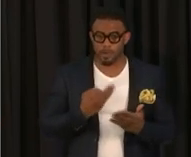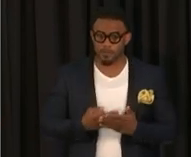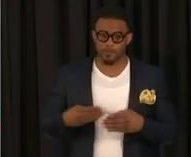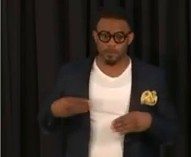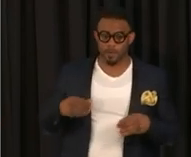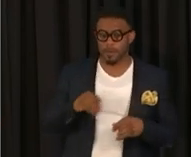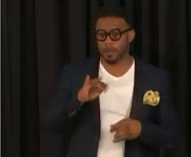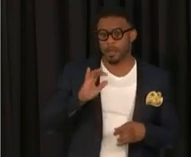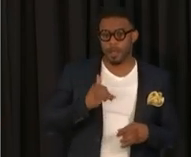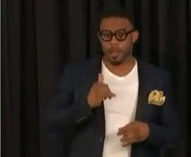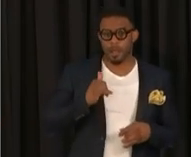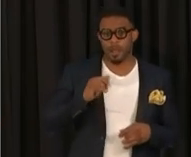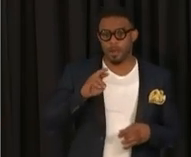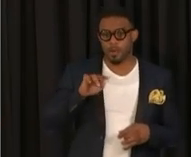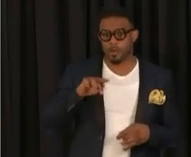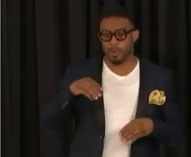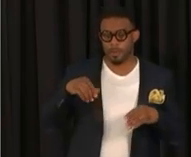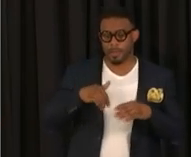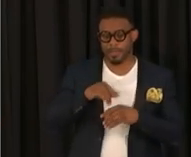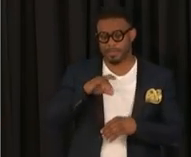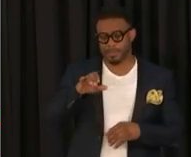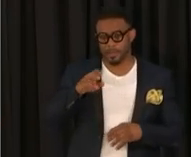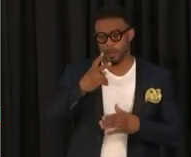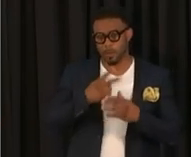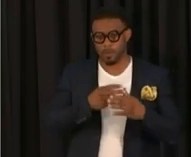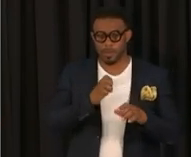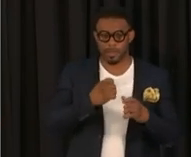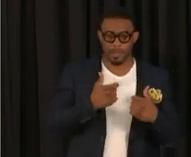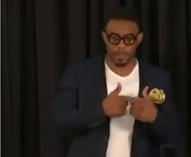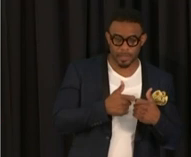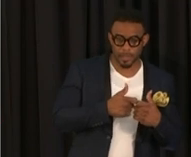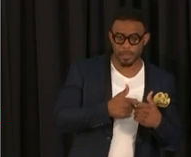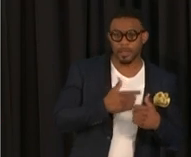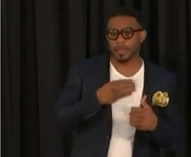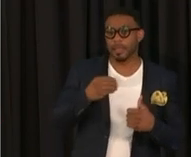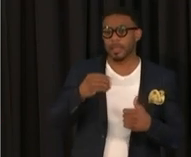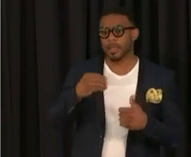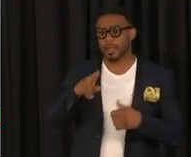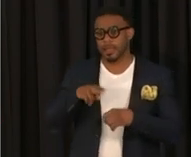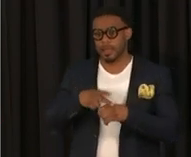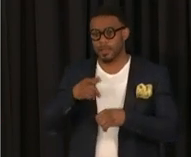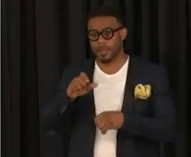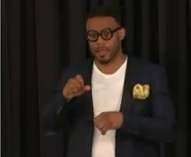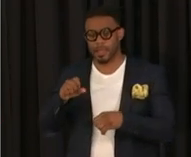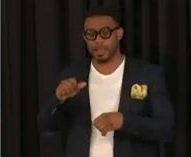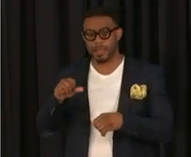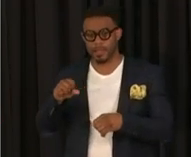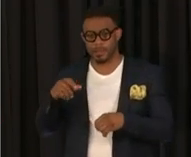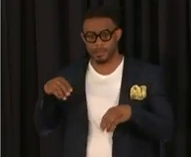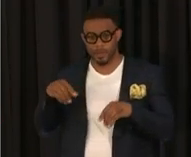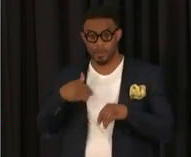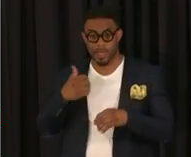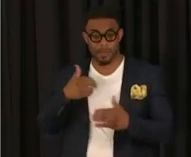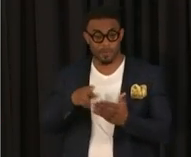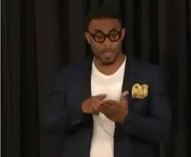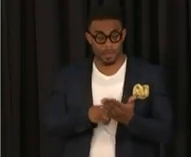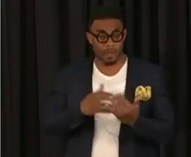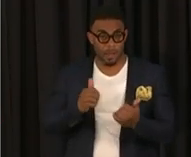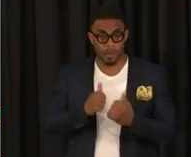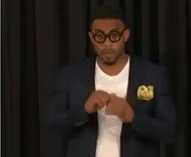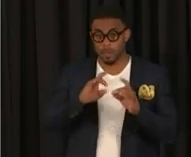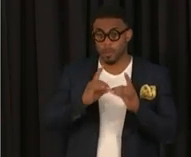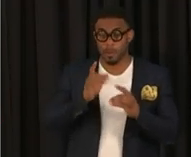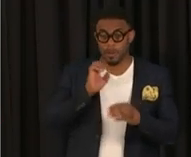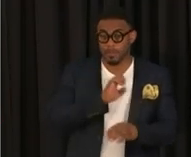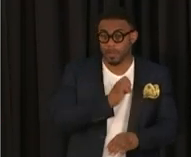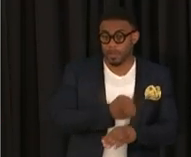we're funded by our ratepayers here in the District of Columbia, both electricity ratepayers and natural gas ratepayers. And we have a contract